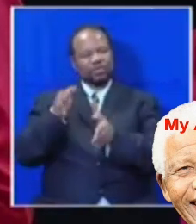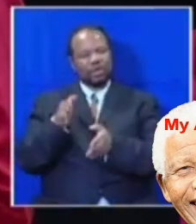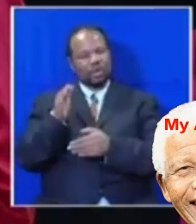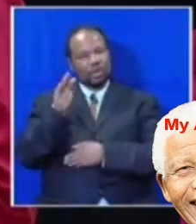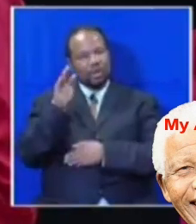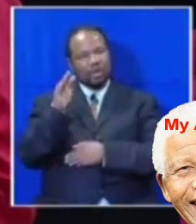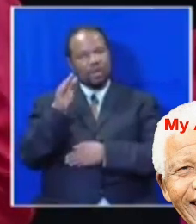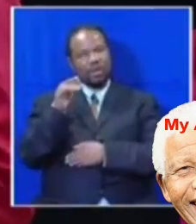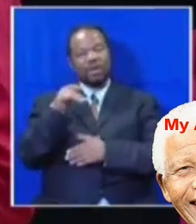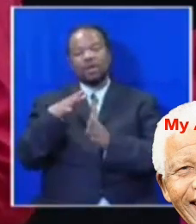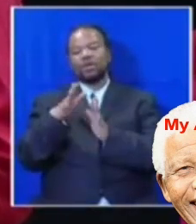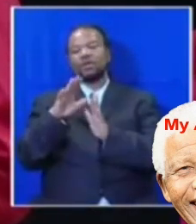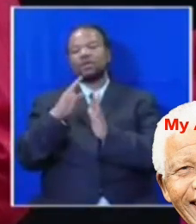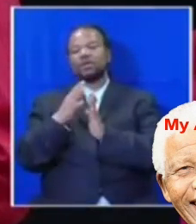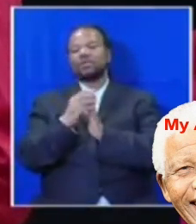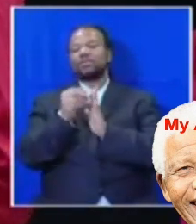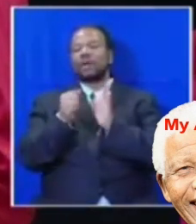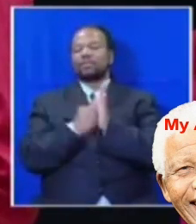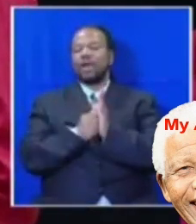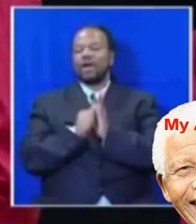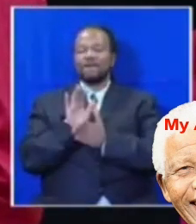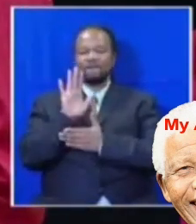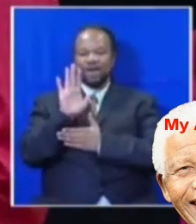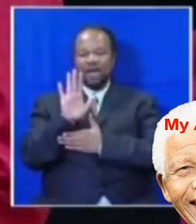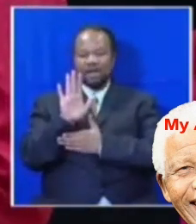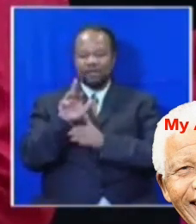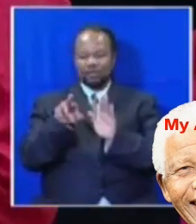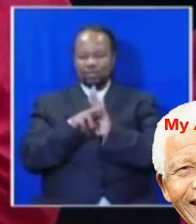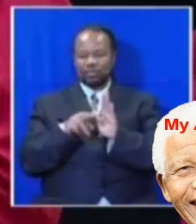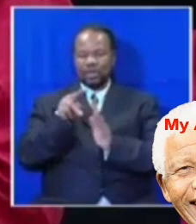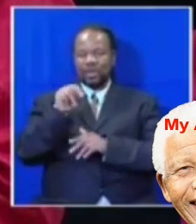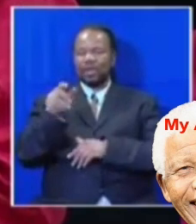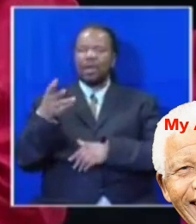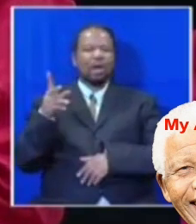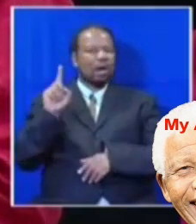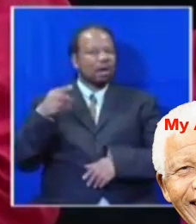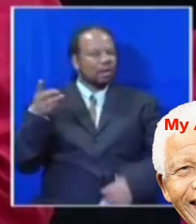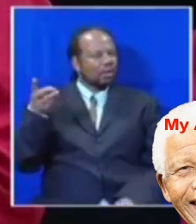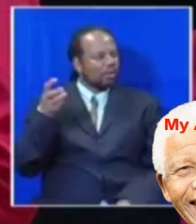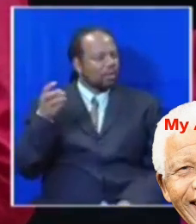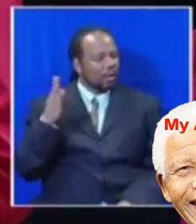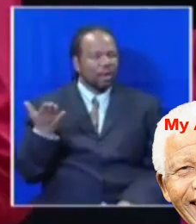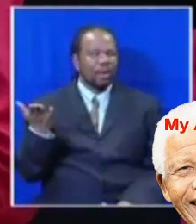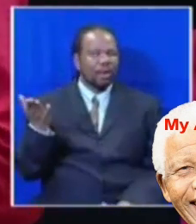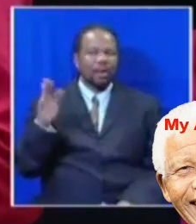the Rules of the National Assembly. Honorable members, I can't hear what the honorable member has to say.